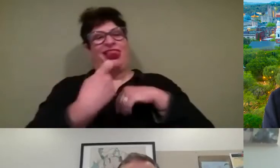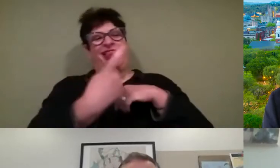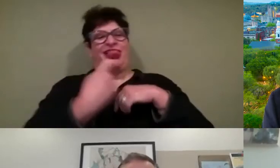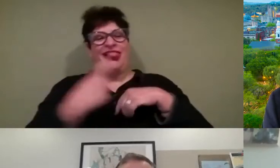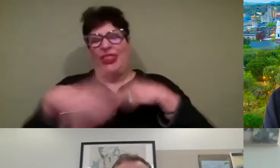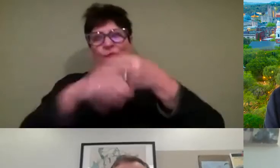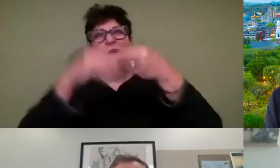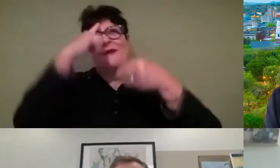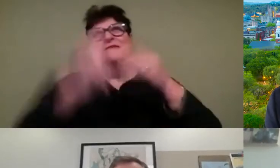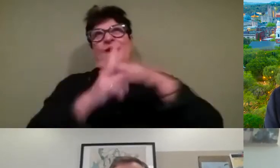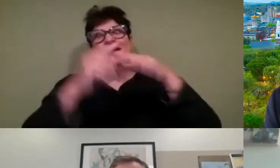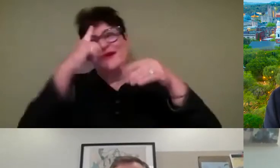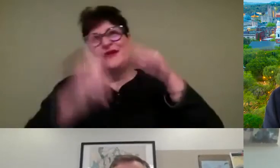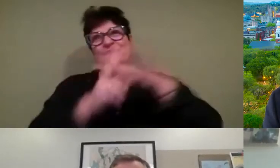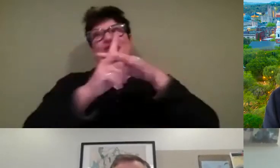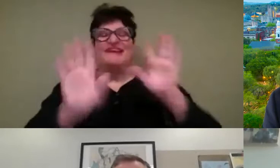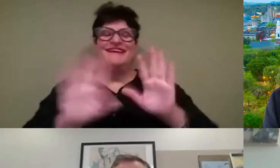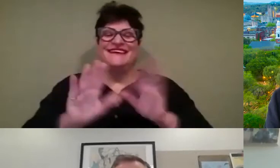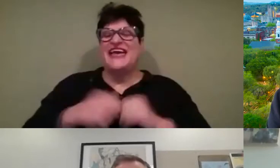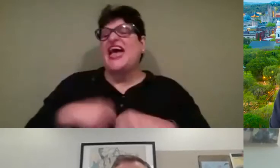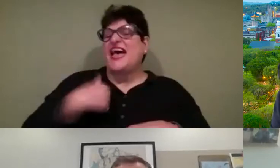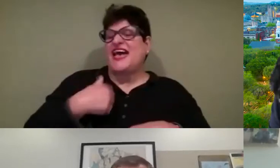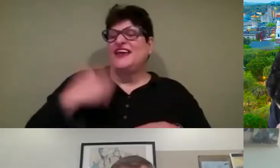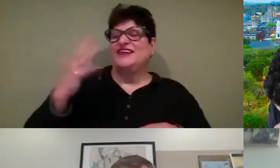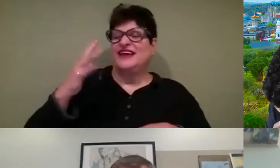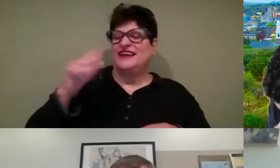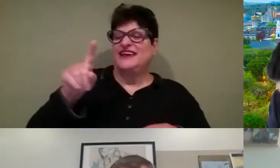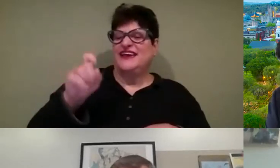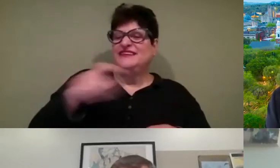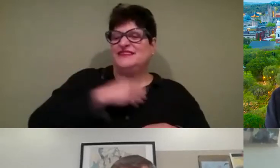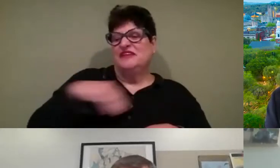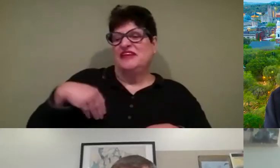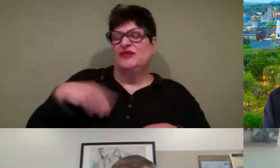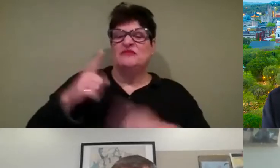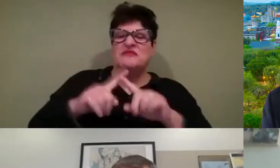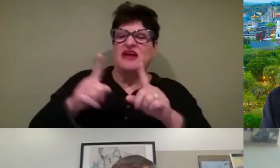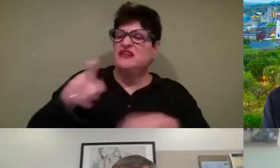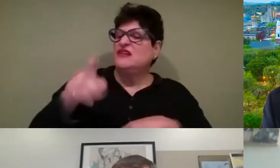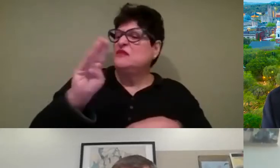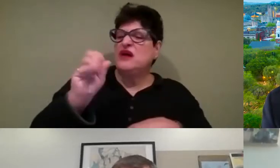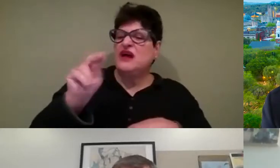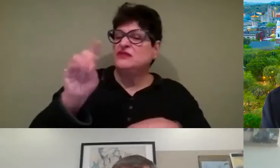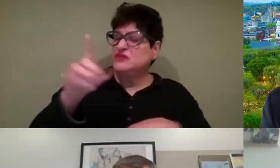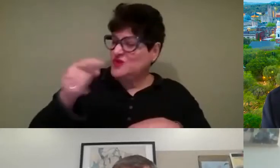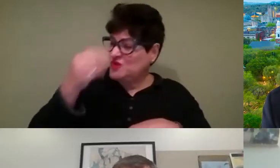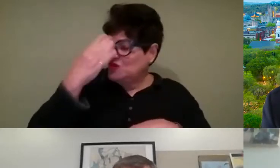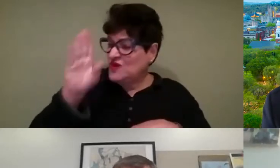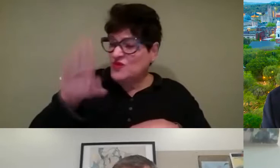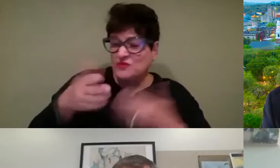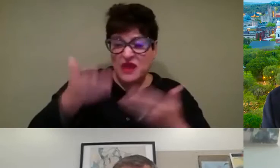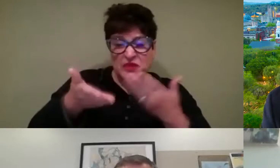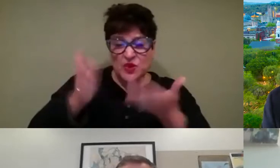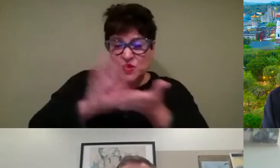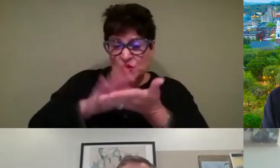I've already asked the mayor this, but I was wondering, Director Bond, if you had any thoughts about whether schools being closed had contributed in any way